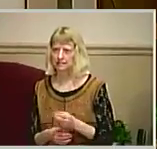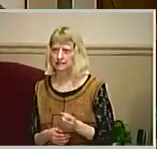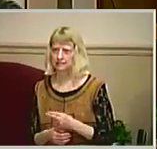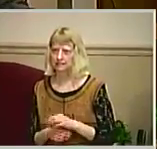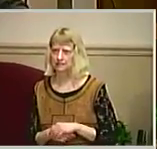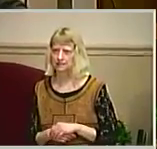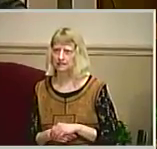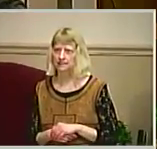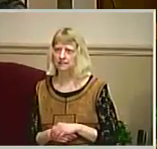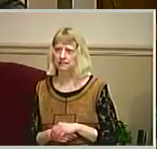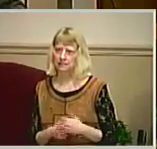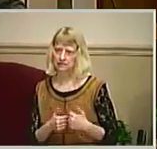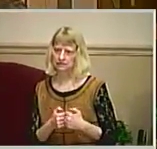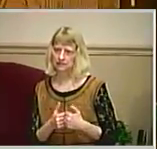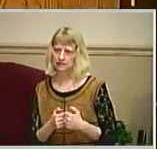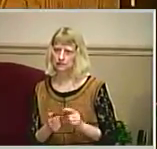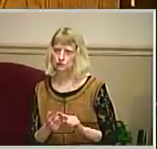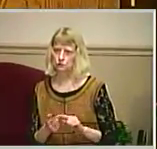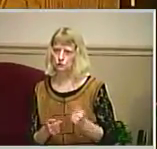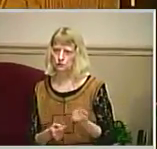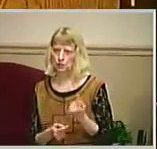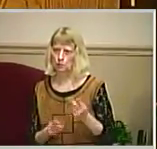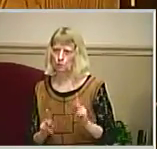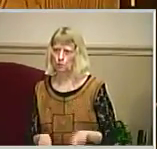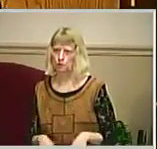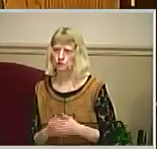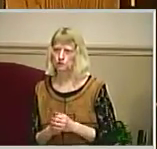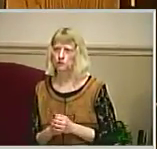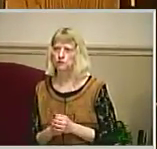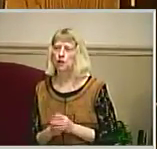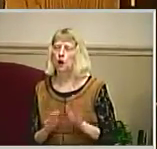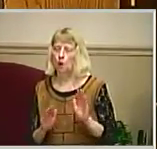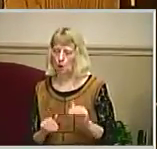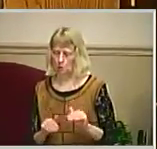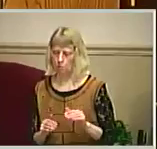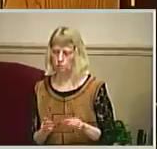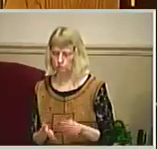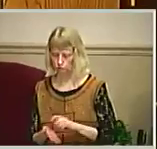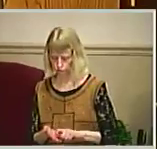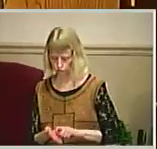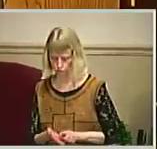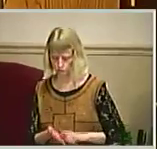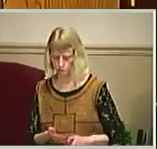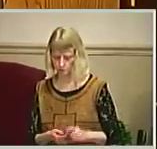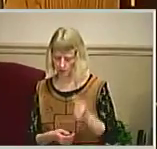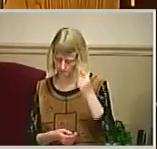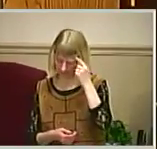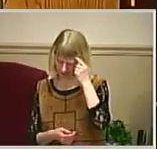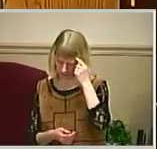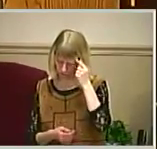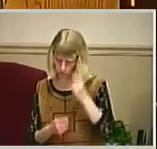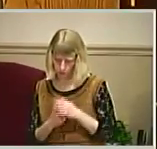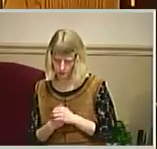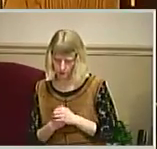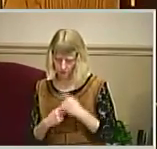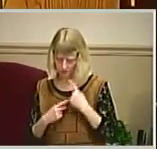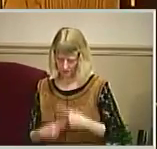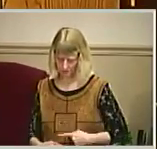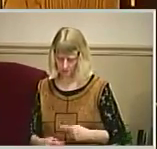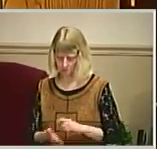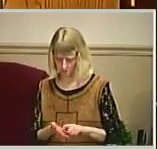a love letter to somebody. I hope you're taking these down mentally,